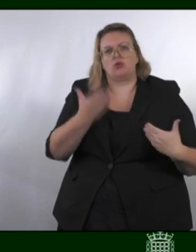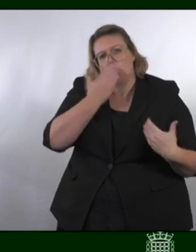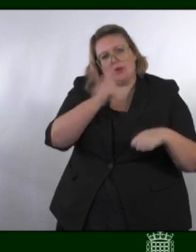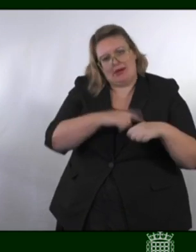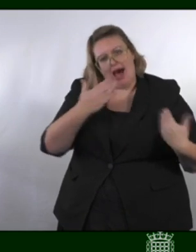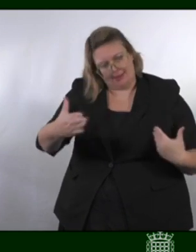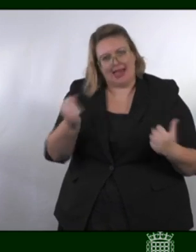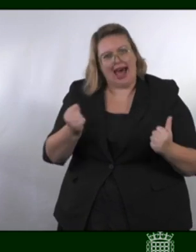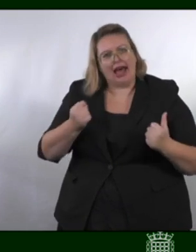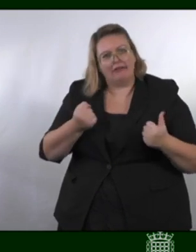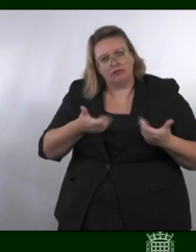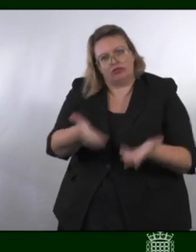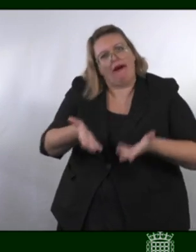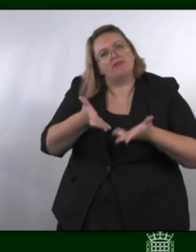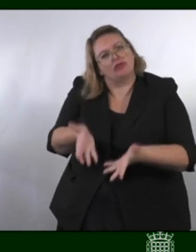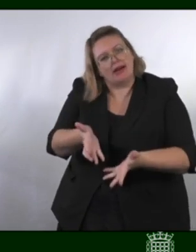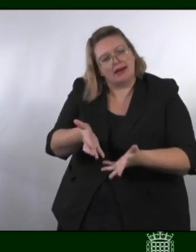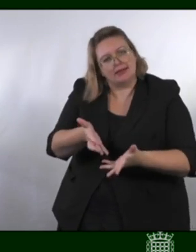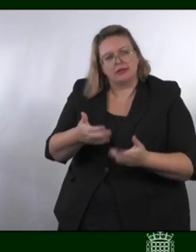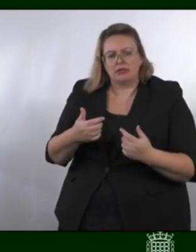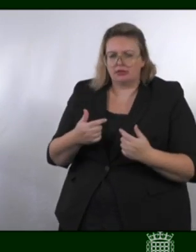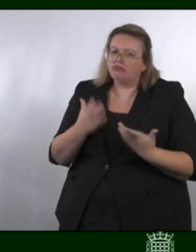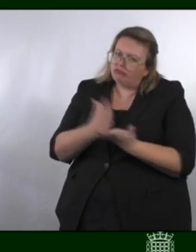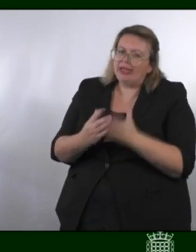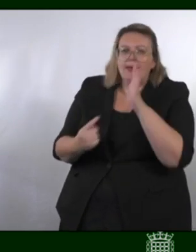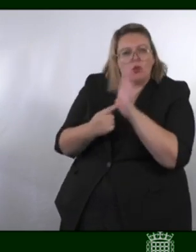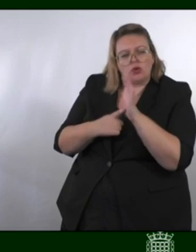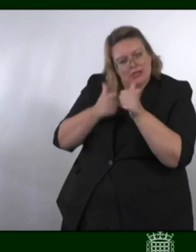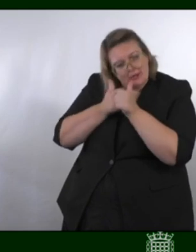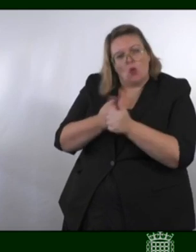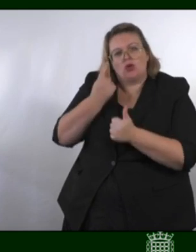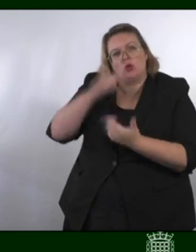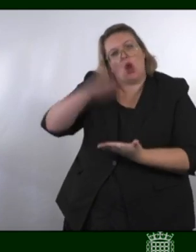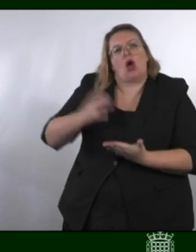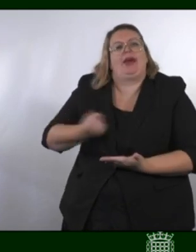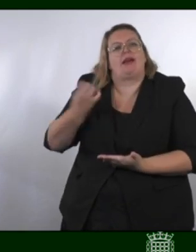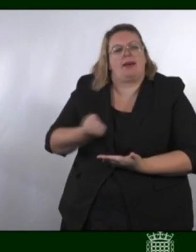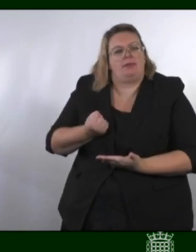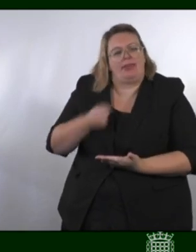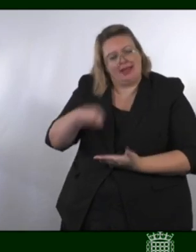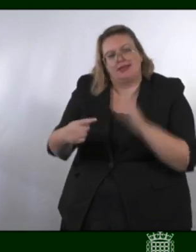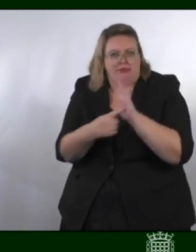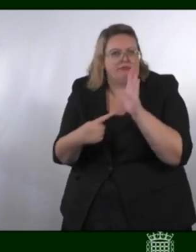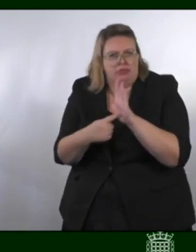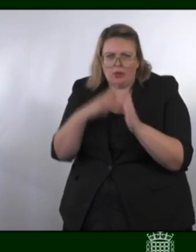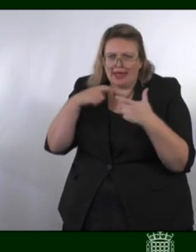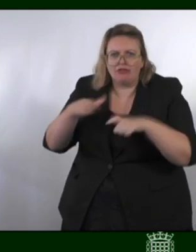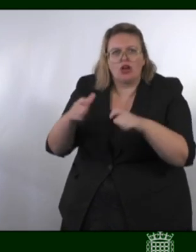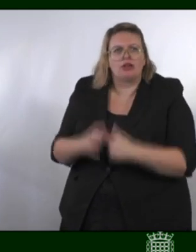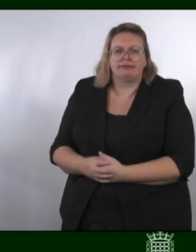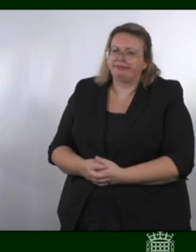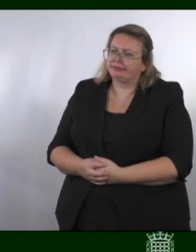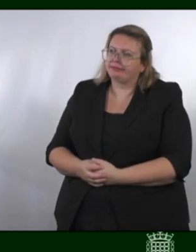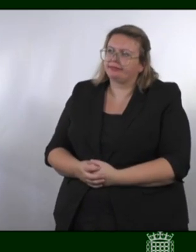make sure that we continue to support people on low incomes throughout the crisis, and that's also what we're going to do.